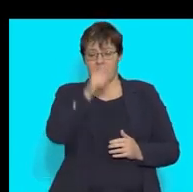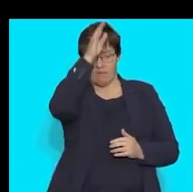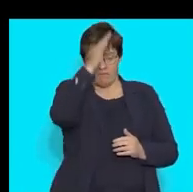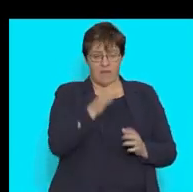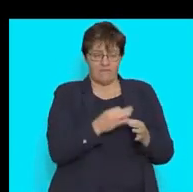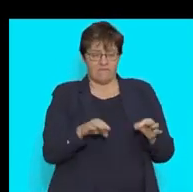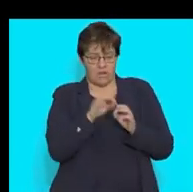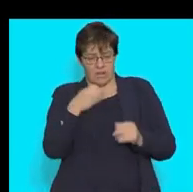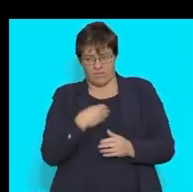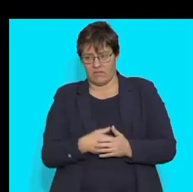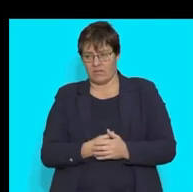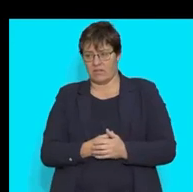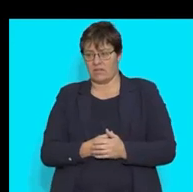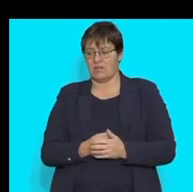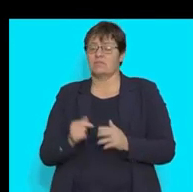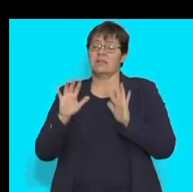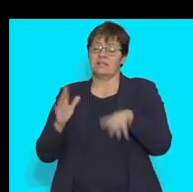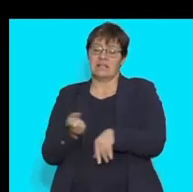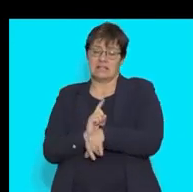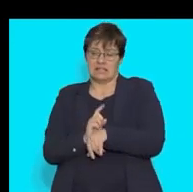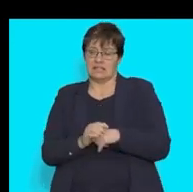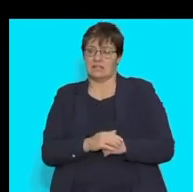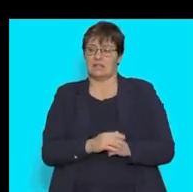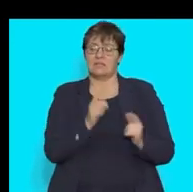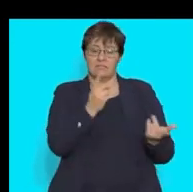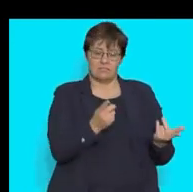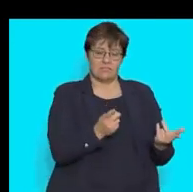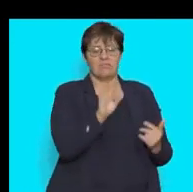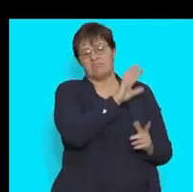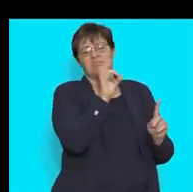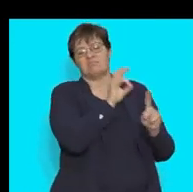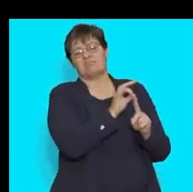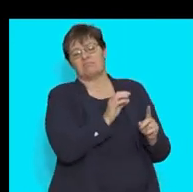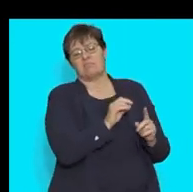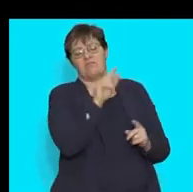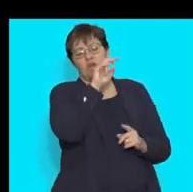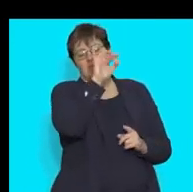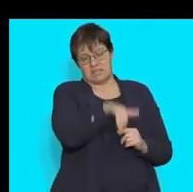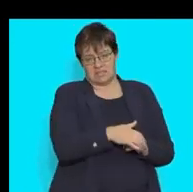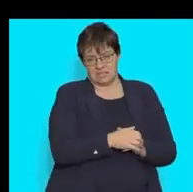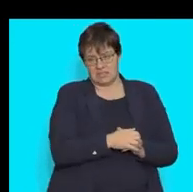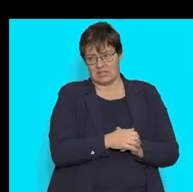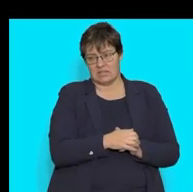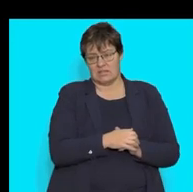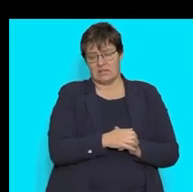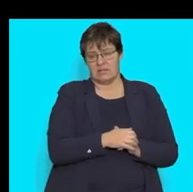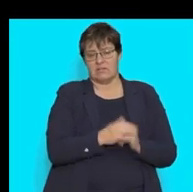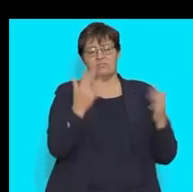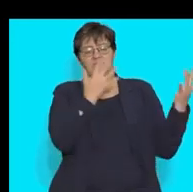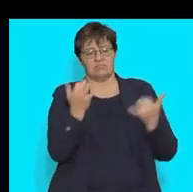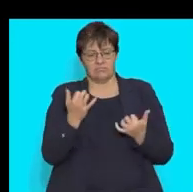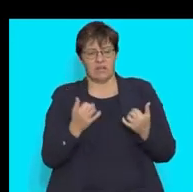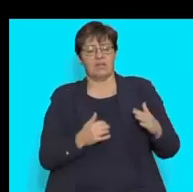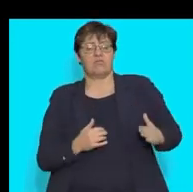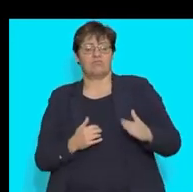certain value, we could say, well, at 10 seconds, it was a particular velocity that we've been able to work out